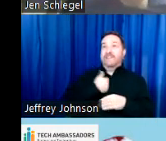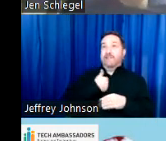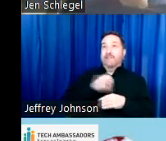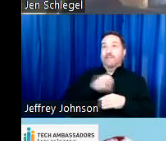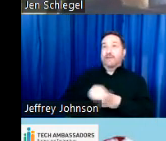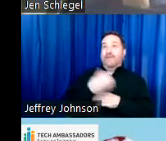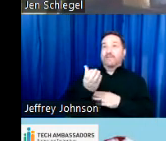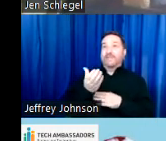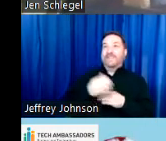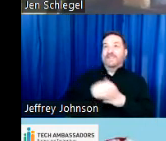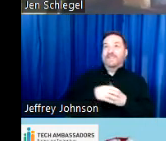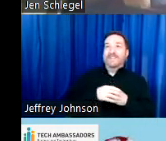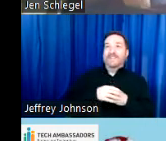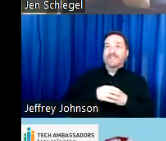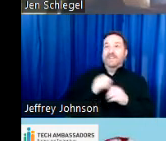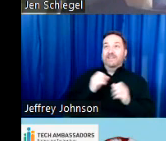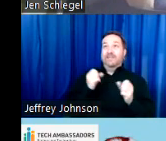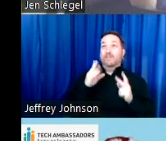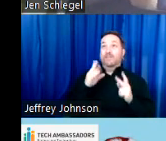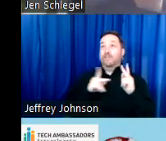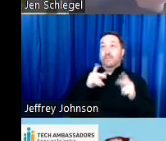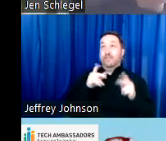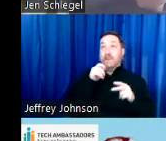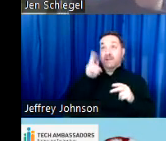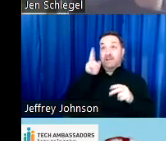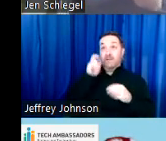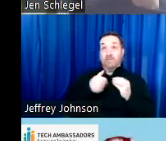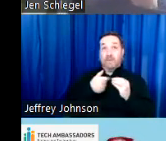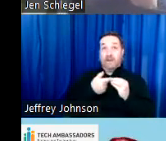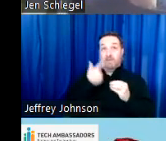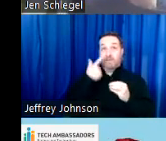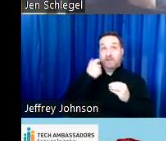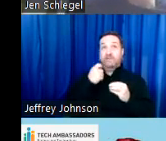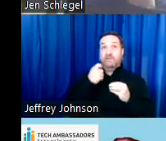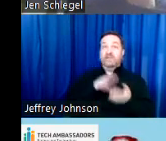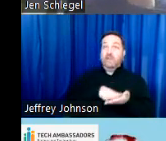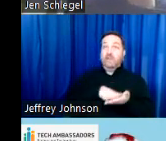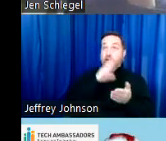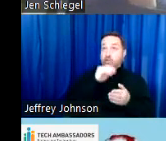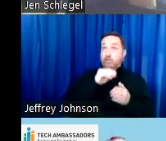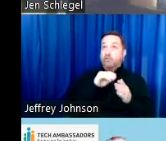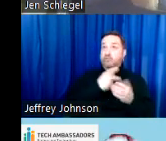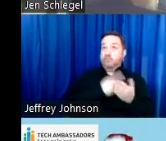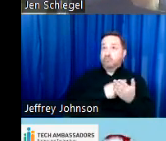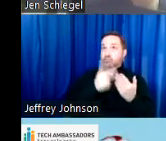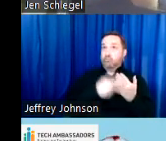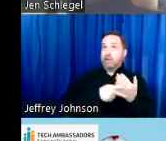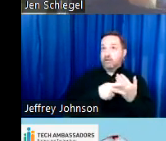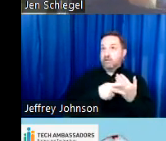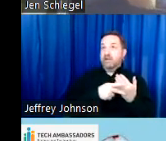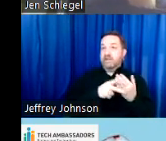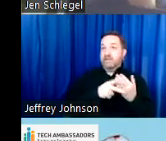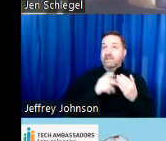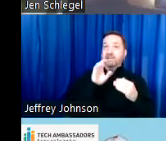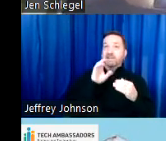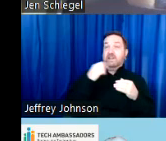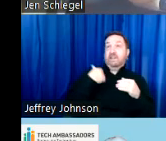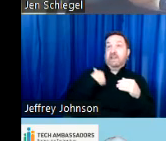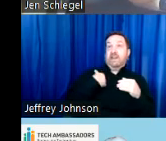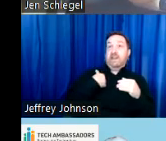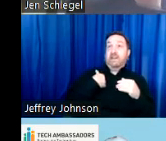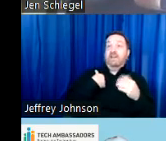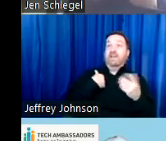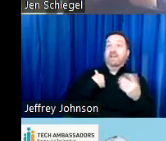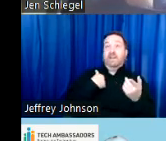it was it was actually started as a student project by an engineering student in Canada. And I will admit, I'm